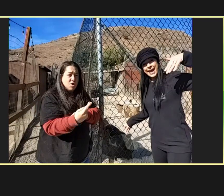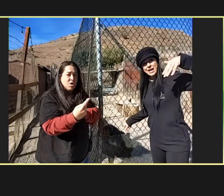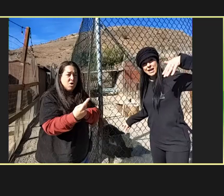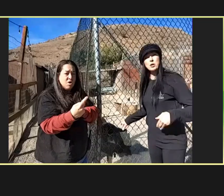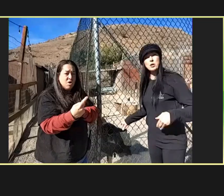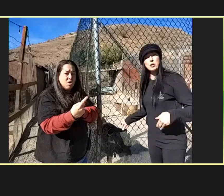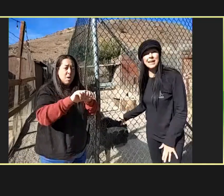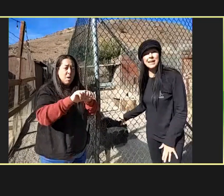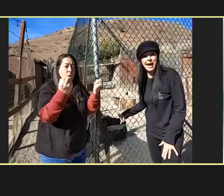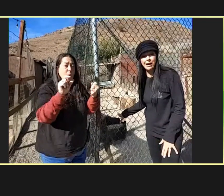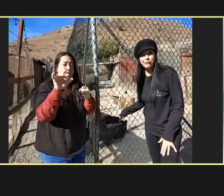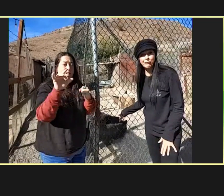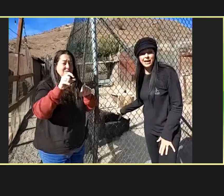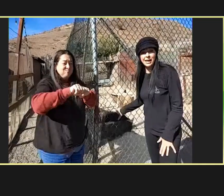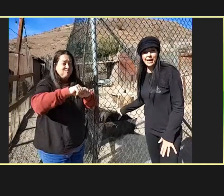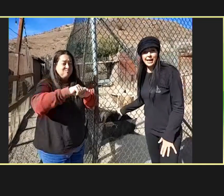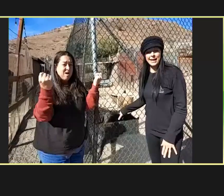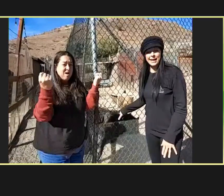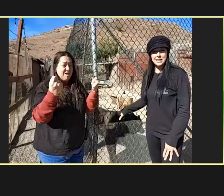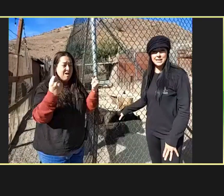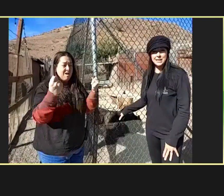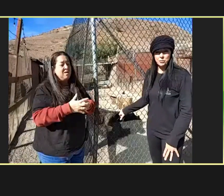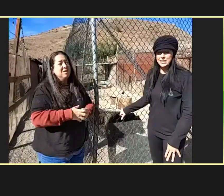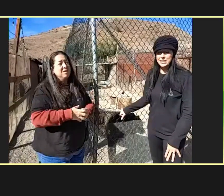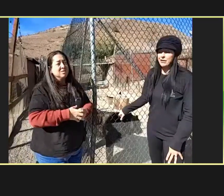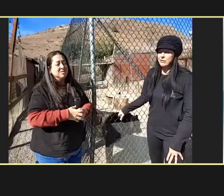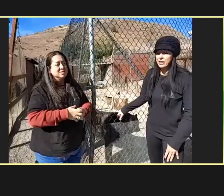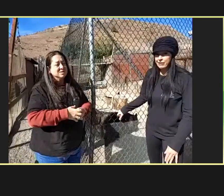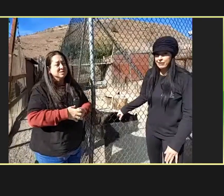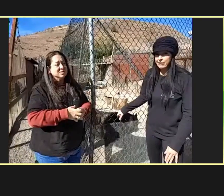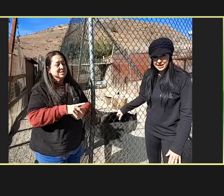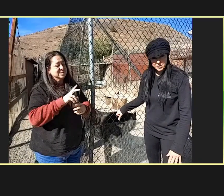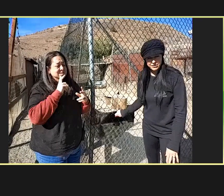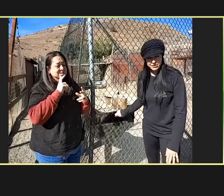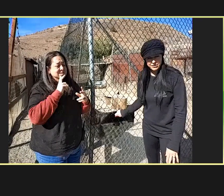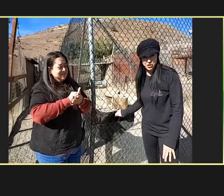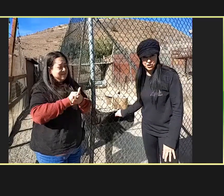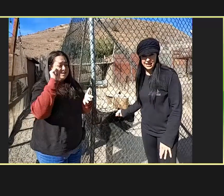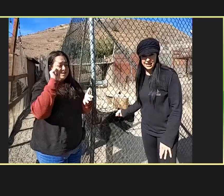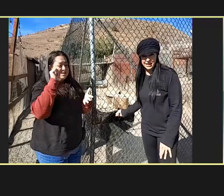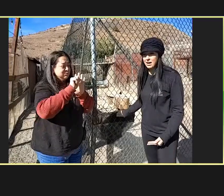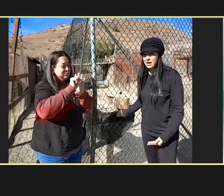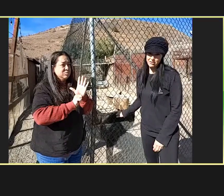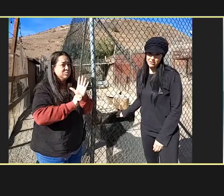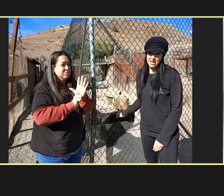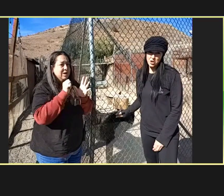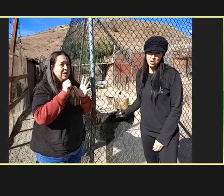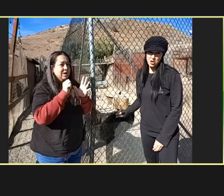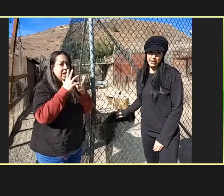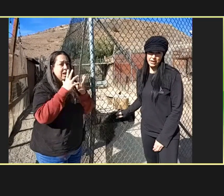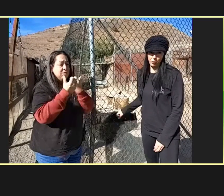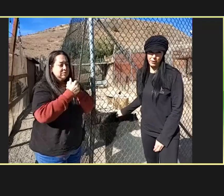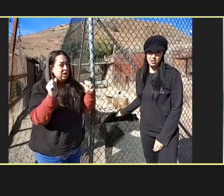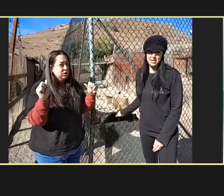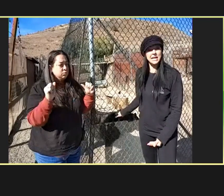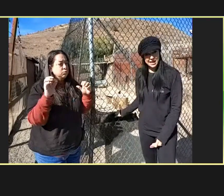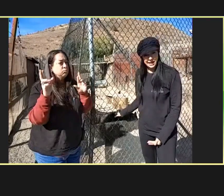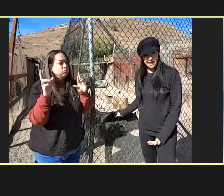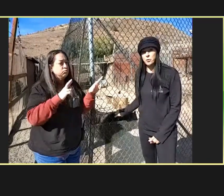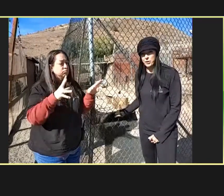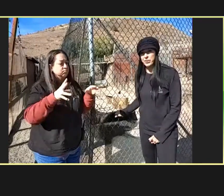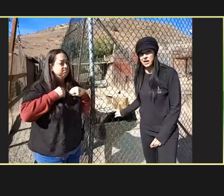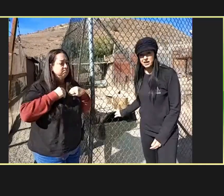tower and broke his leg in half. And it was a very expensive surgery. Not a lot of sanctuaries were